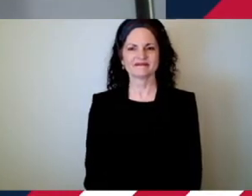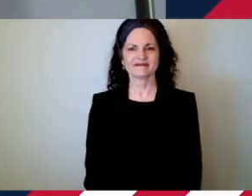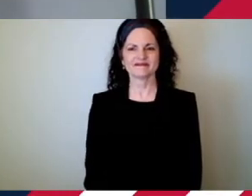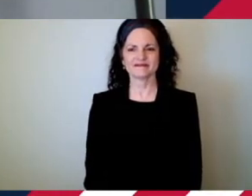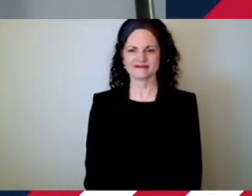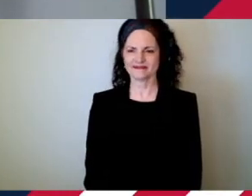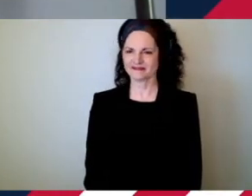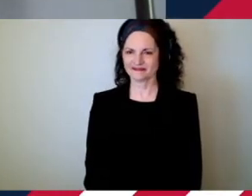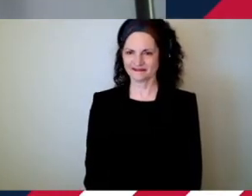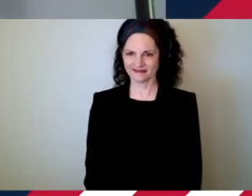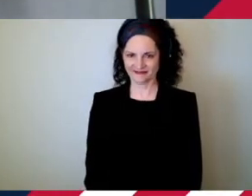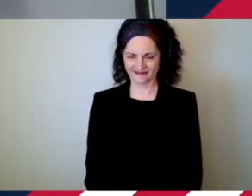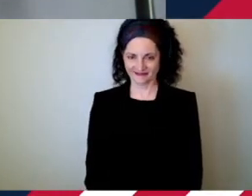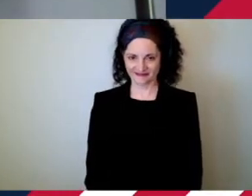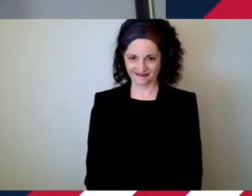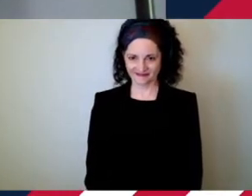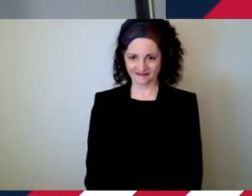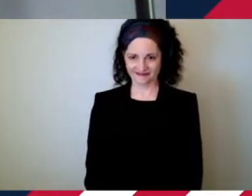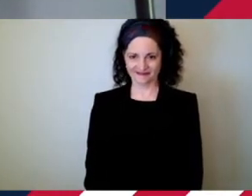How we doing?